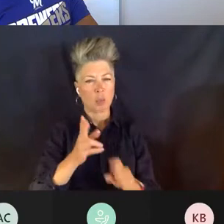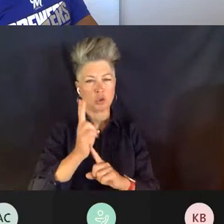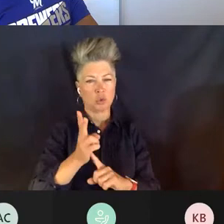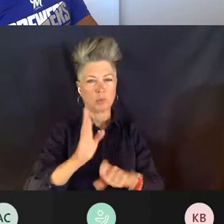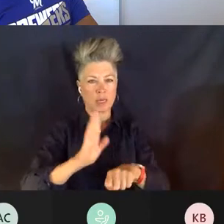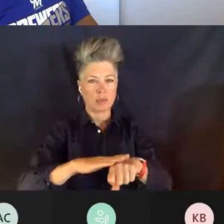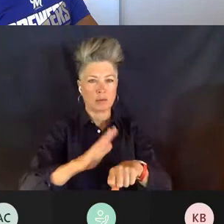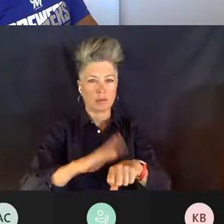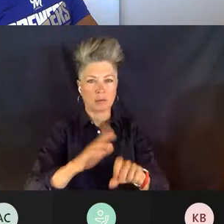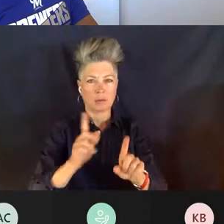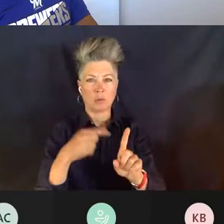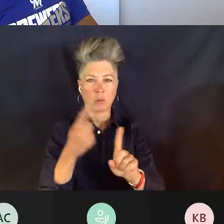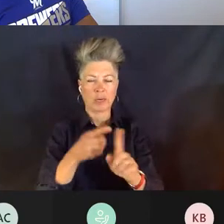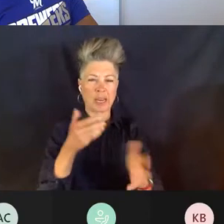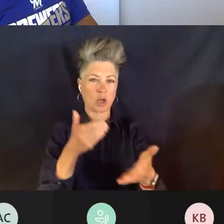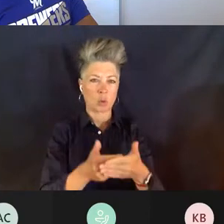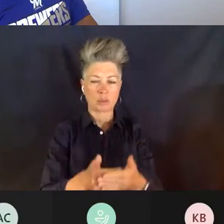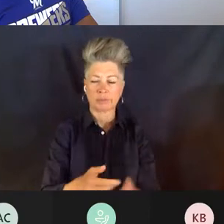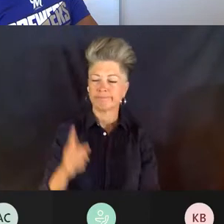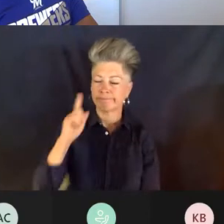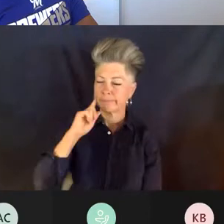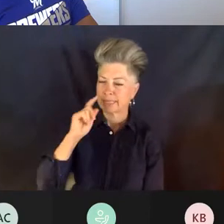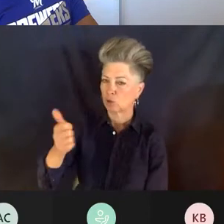getting close. That sounds great. Thank you.